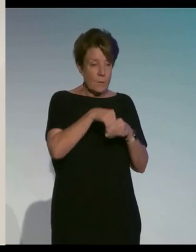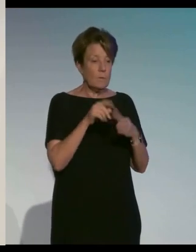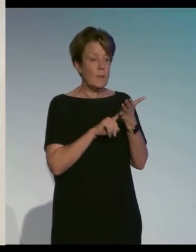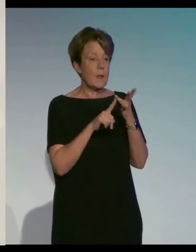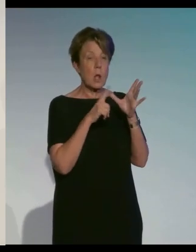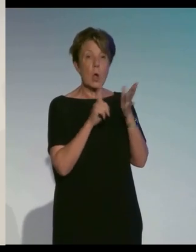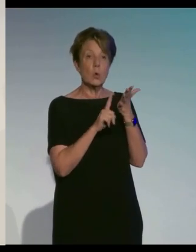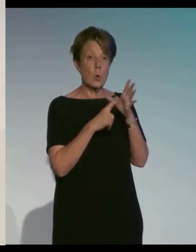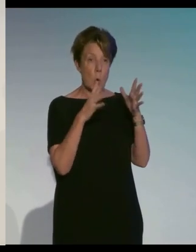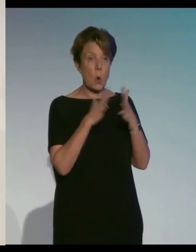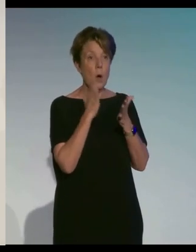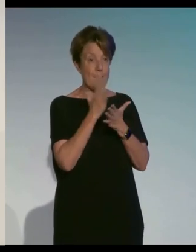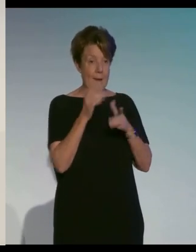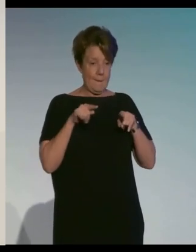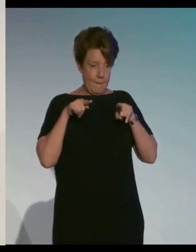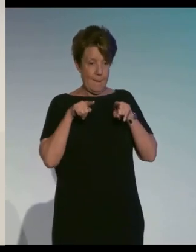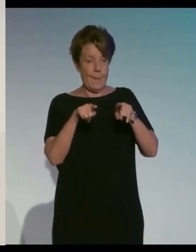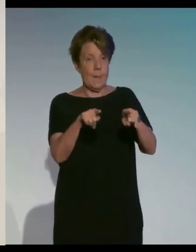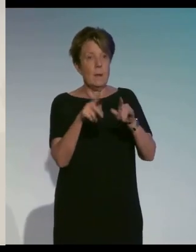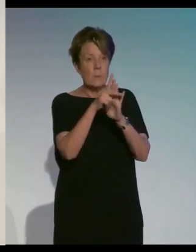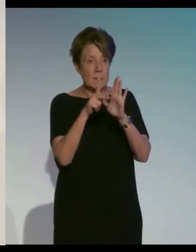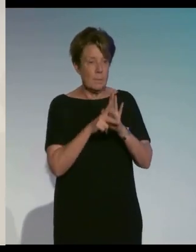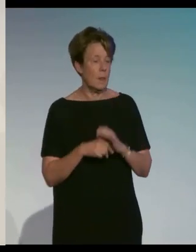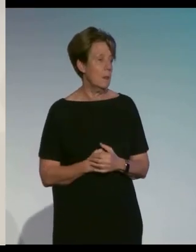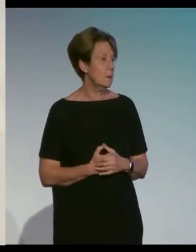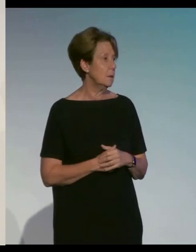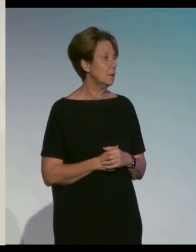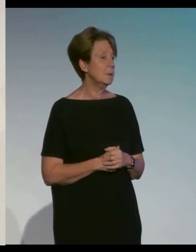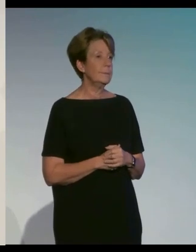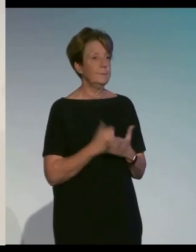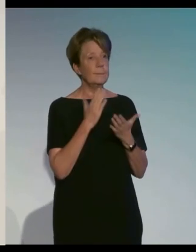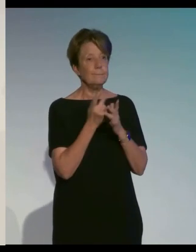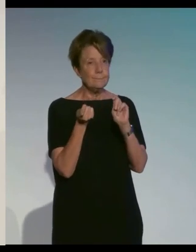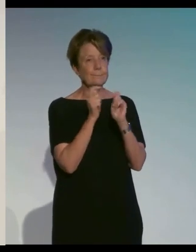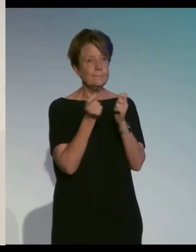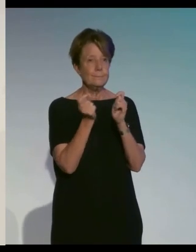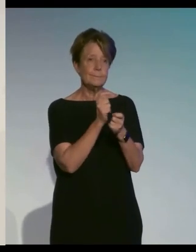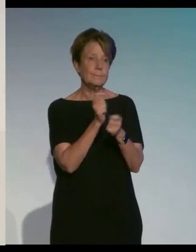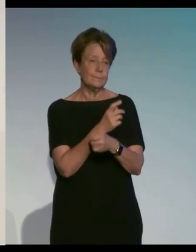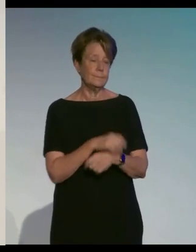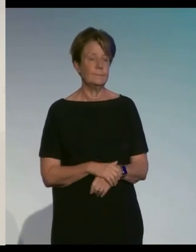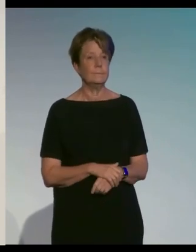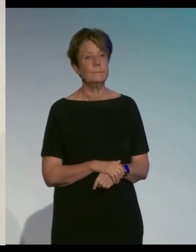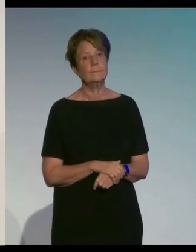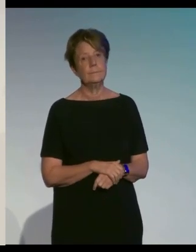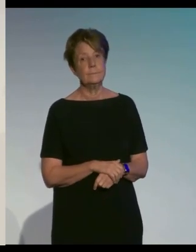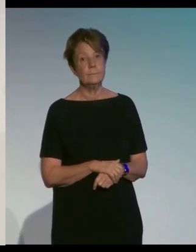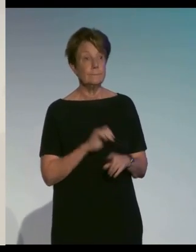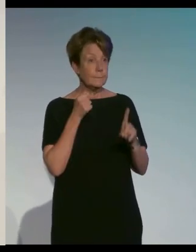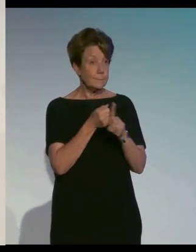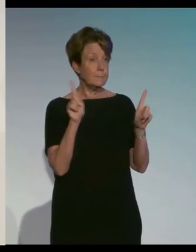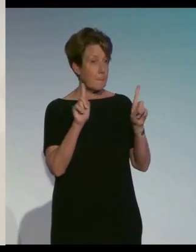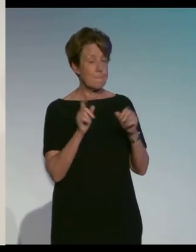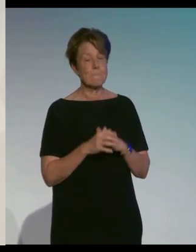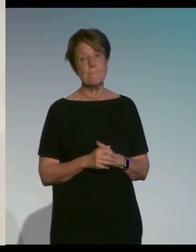dualism principle, and that has been gradually changing. But the consequence of it was that